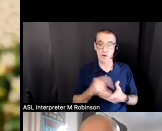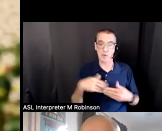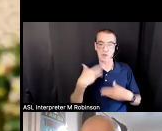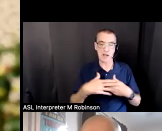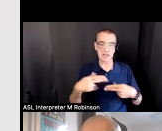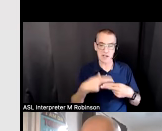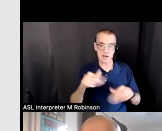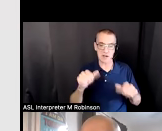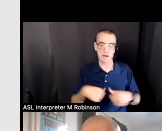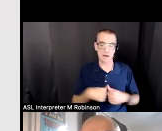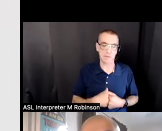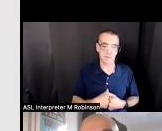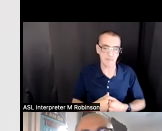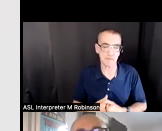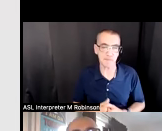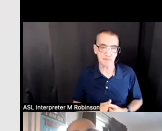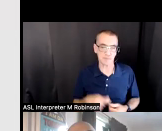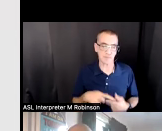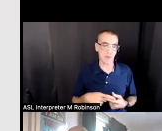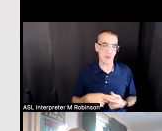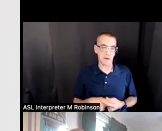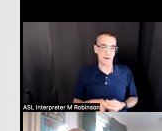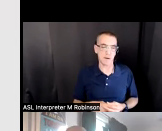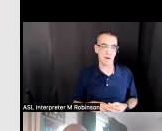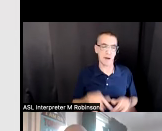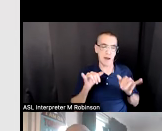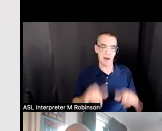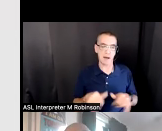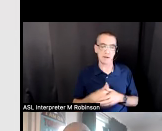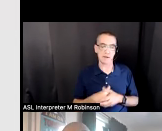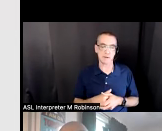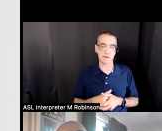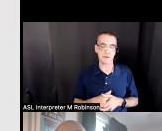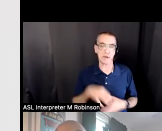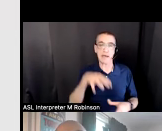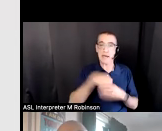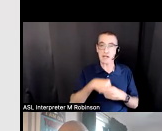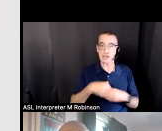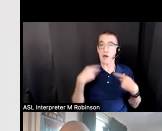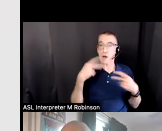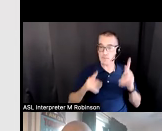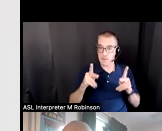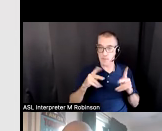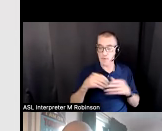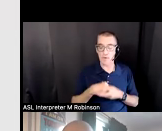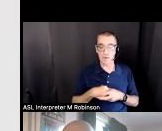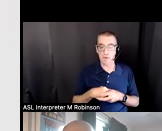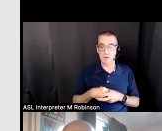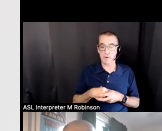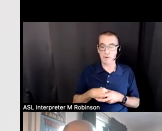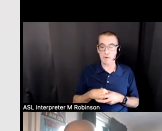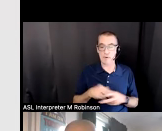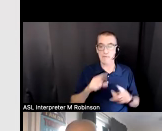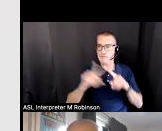Casey. You know, as you know, engaging young people in